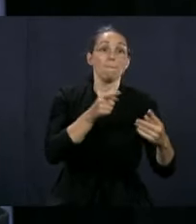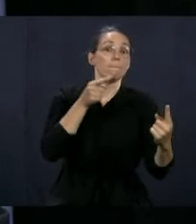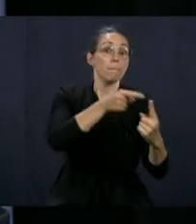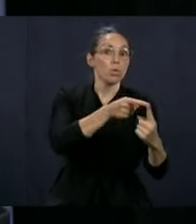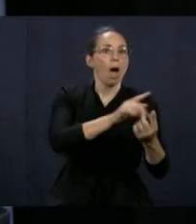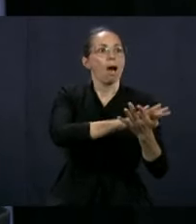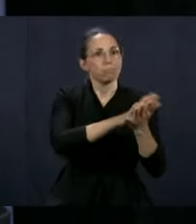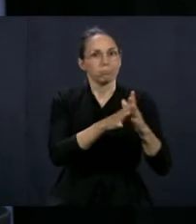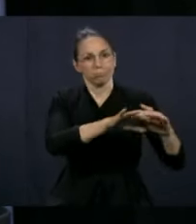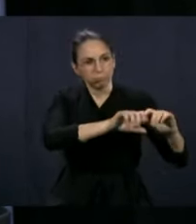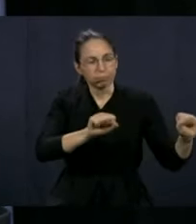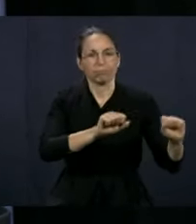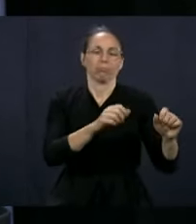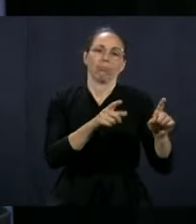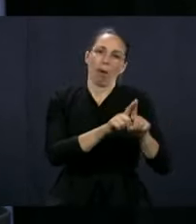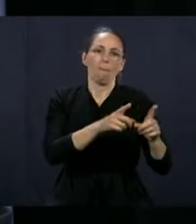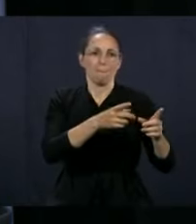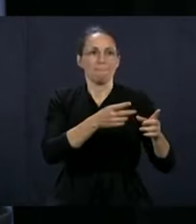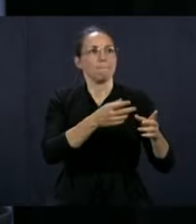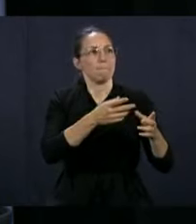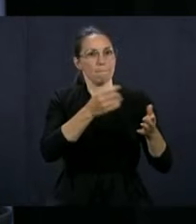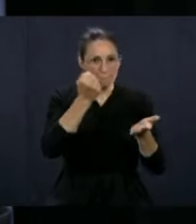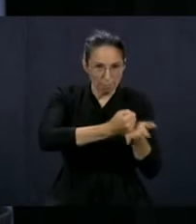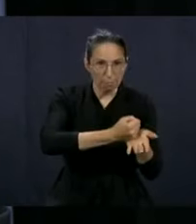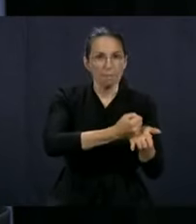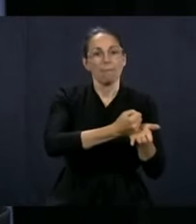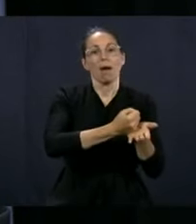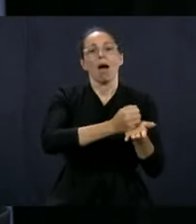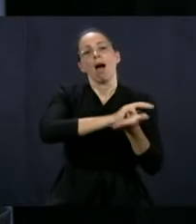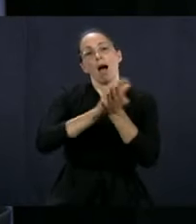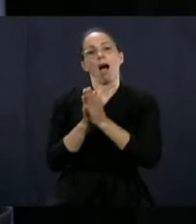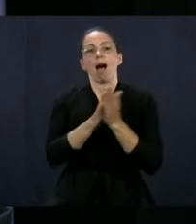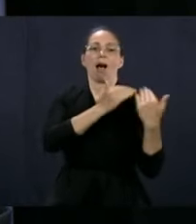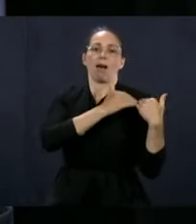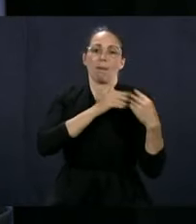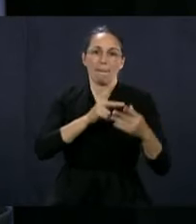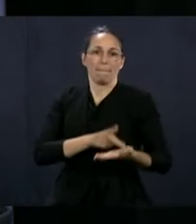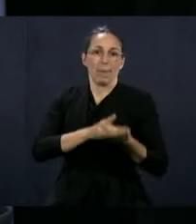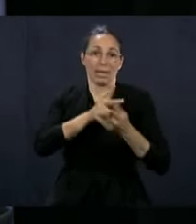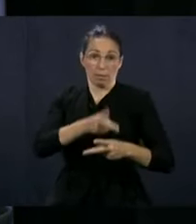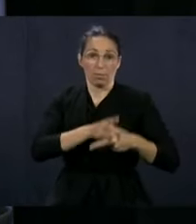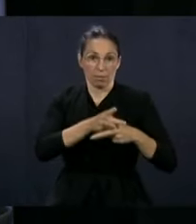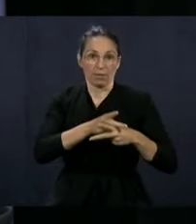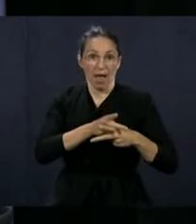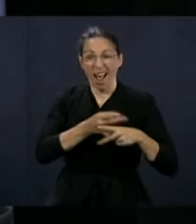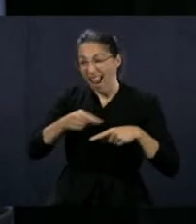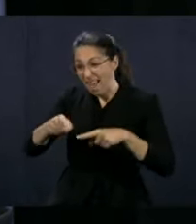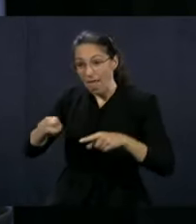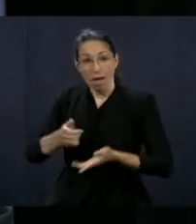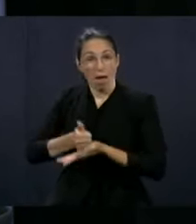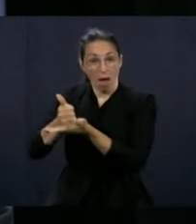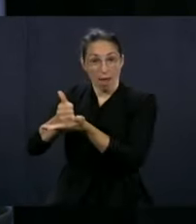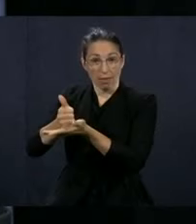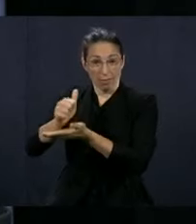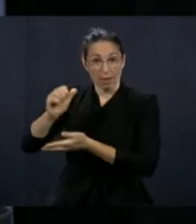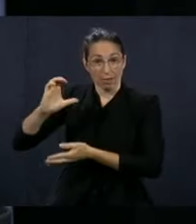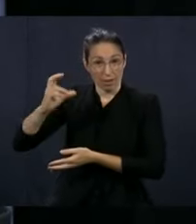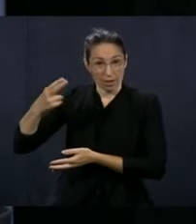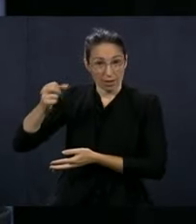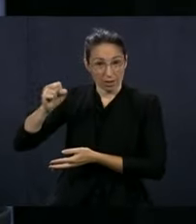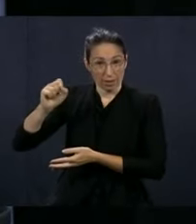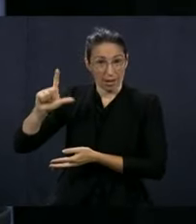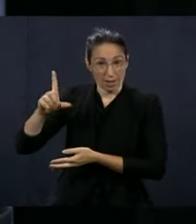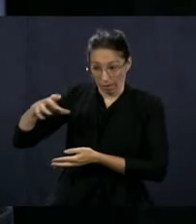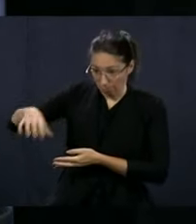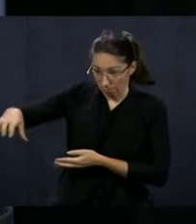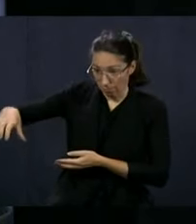CHSLD orderlies. So, of course, adding 10,000 people, 10,000 employees in CHSLDs